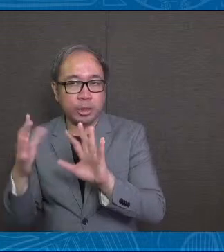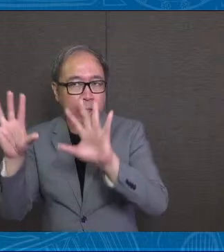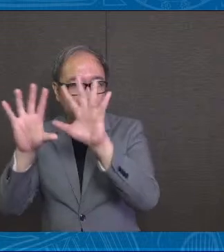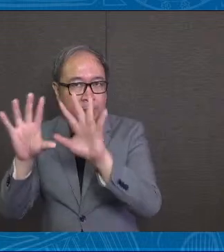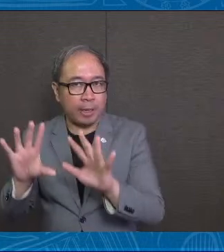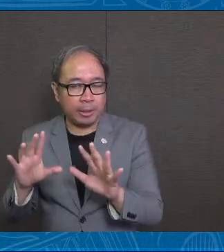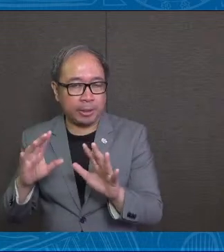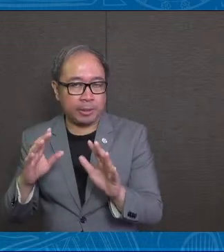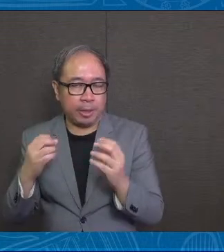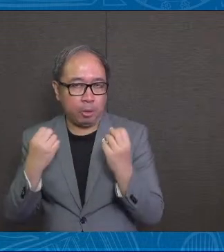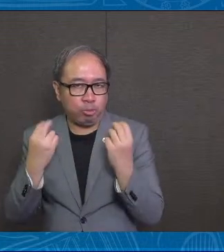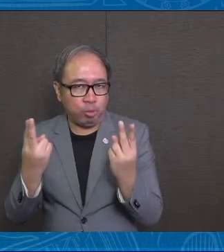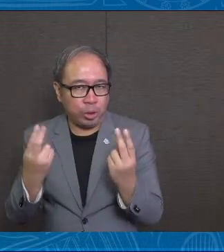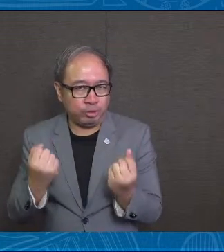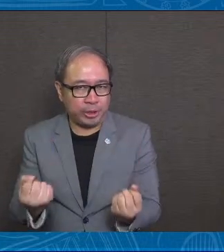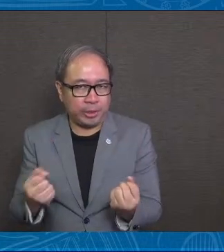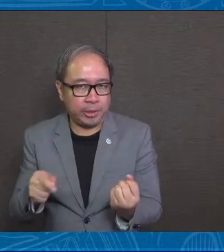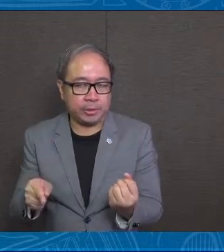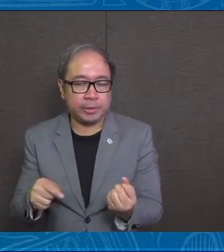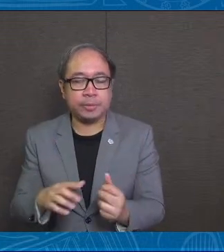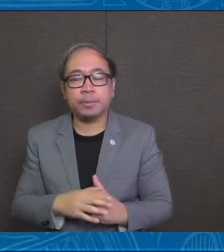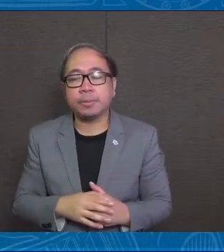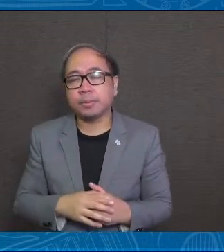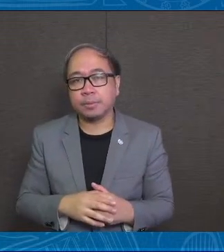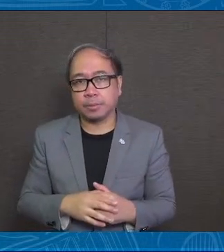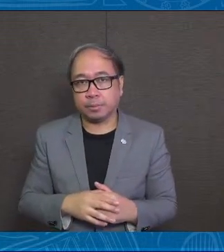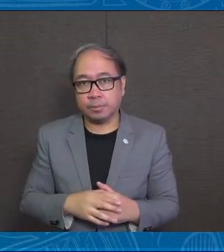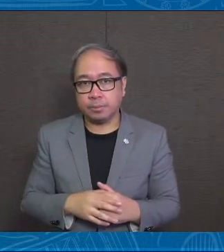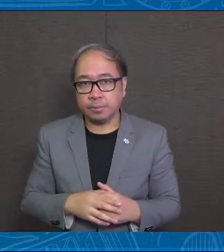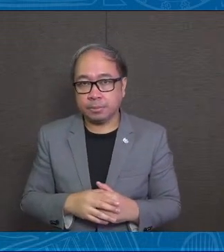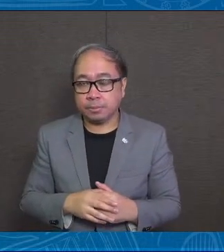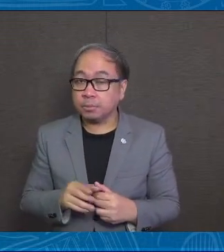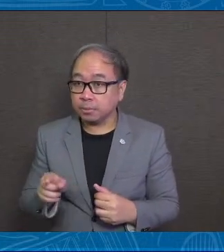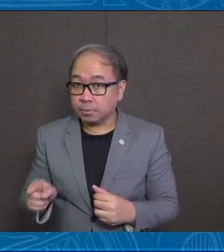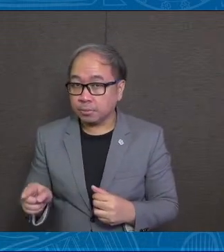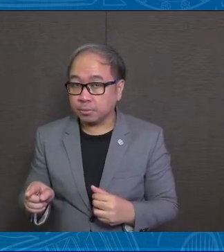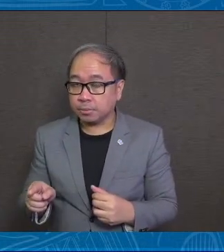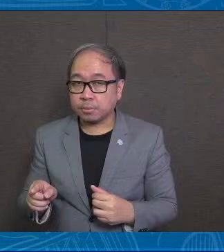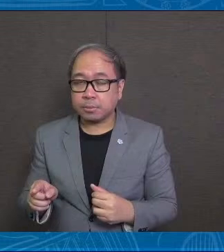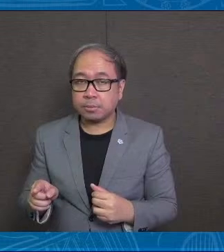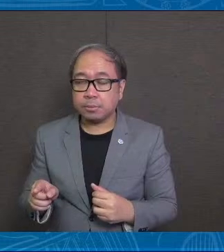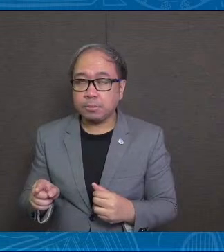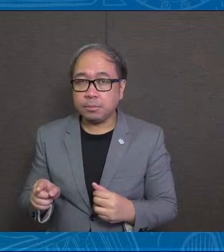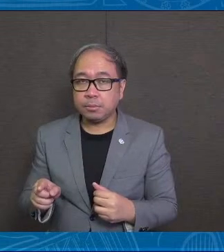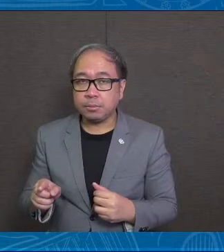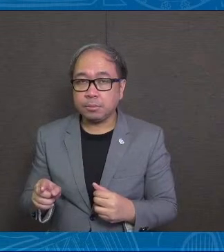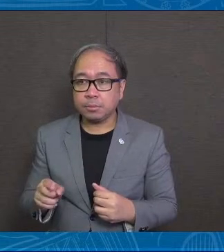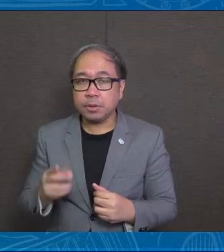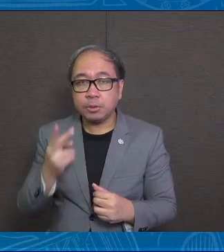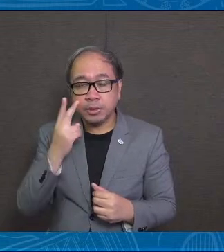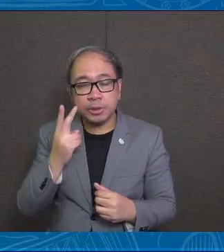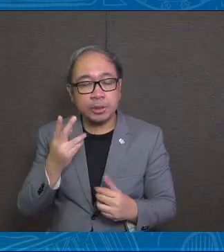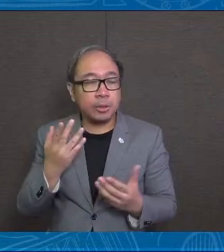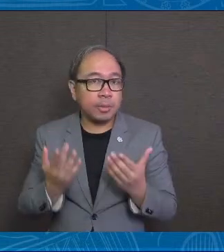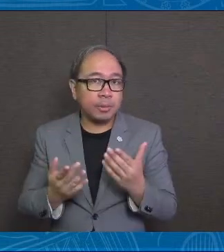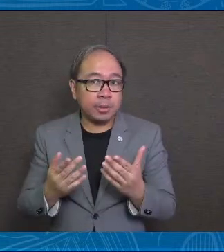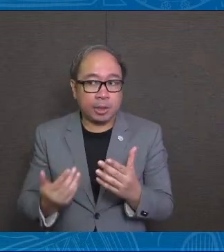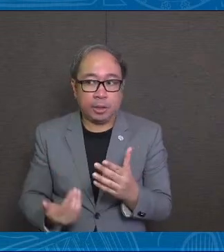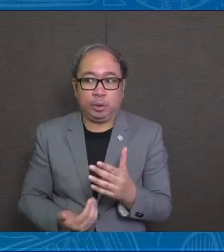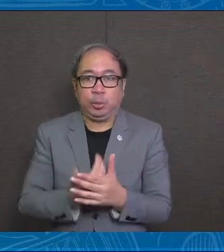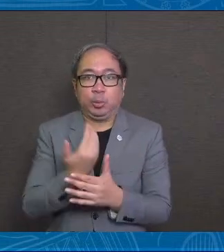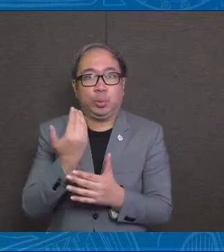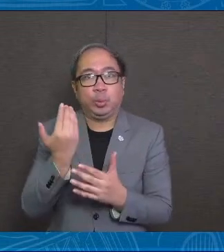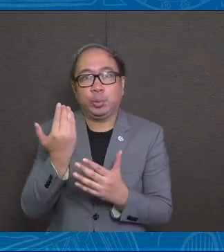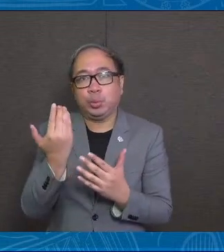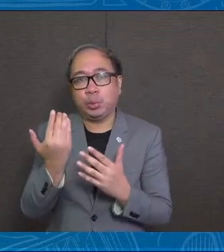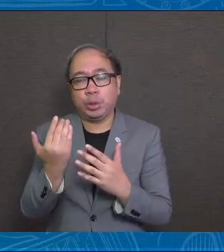resilience. So to ensure that we do not create debt for another constructions,